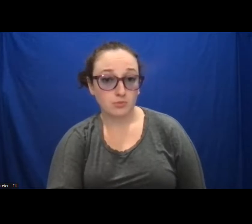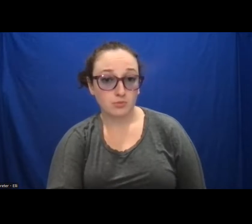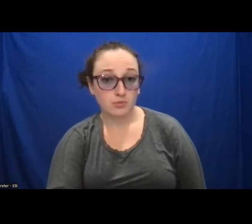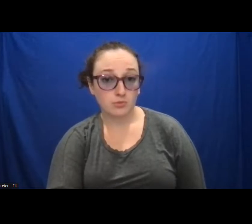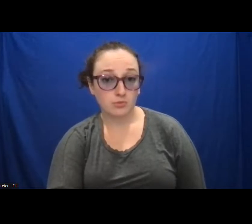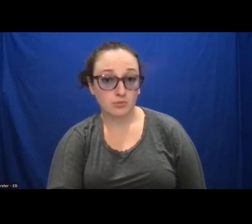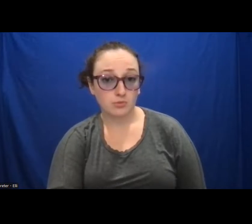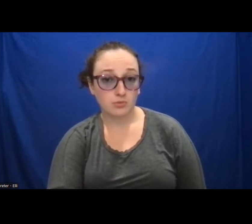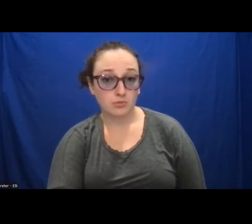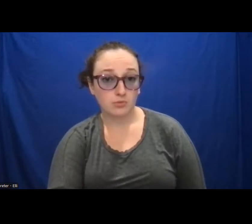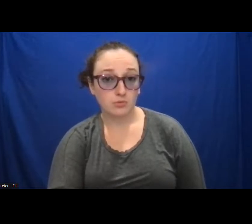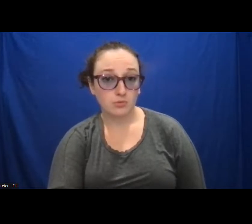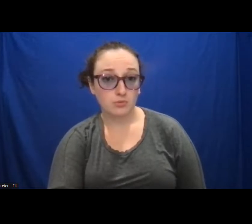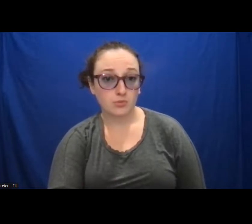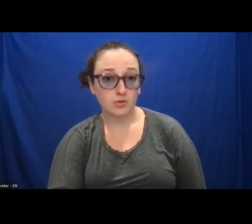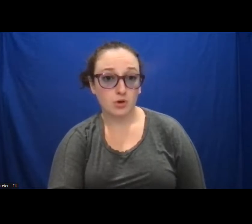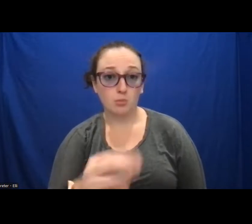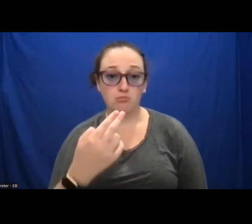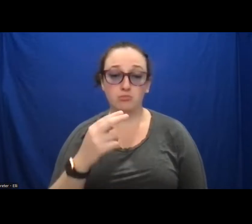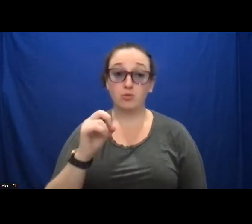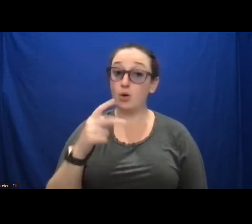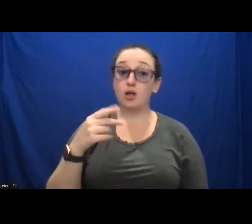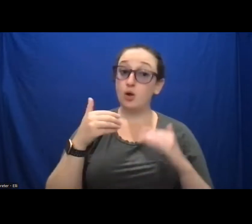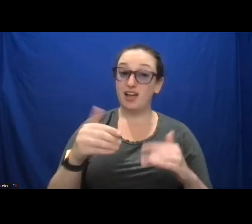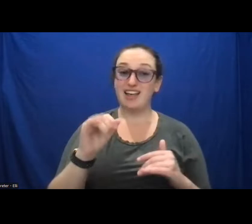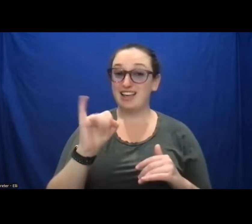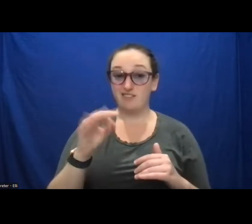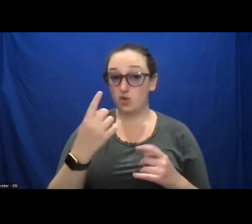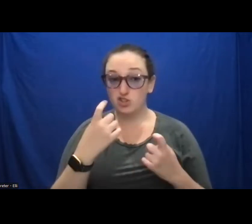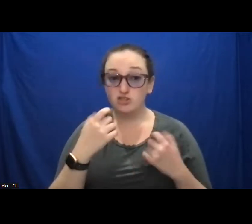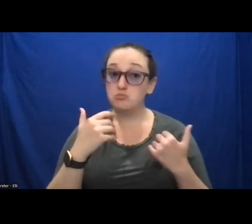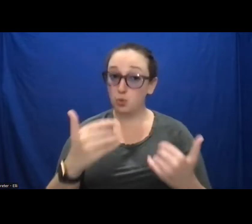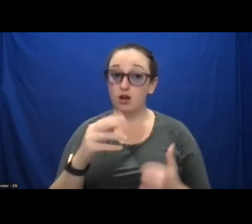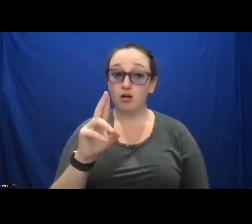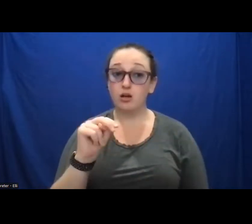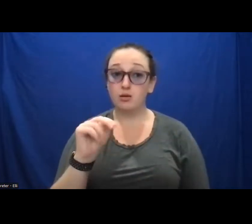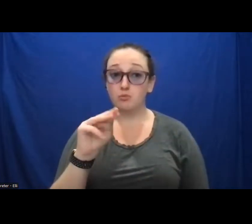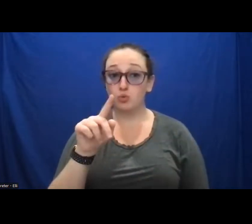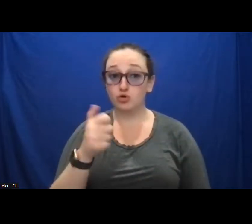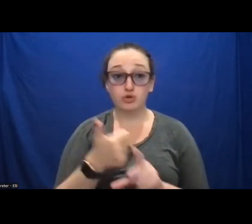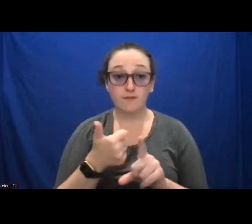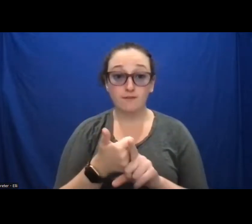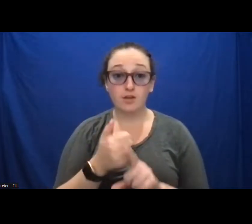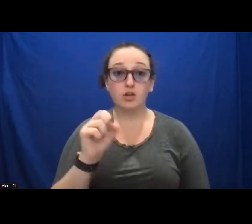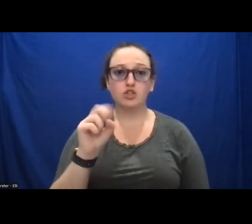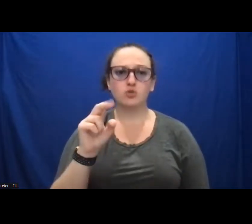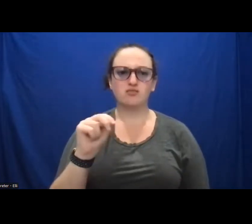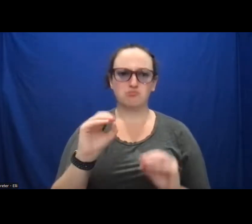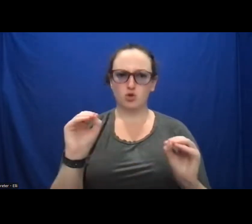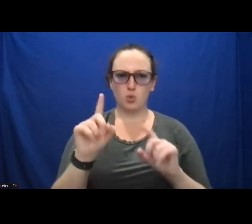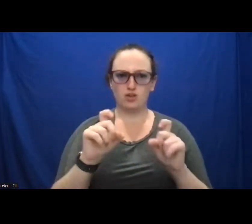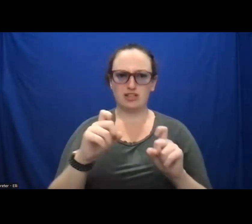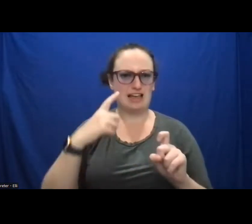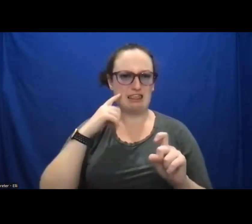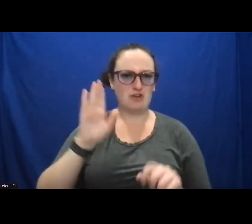It looks like I can't unmute you, Susan, but feel free to unmute yourself if you have a question or drop it in the chat for us. I don't have a question. I think I hit